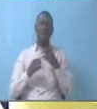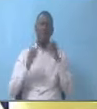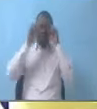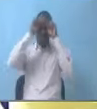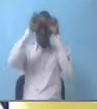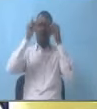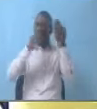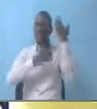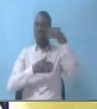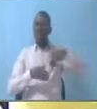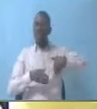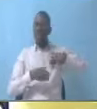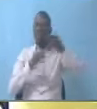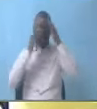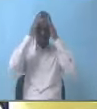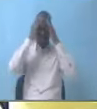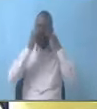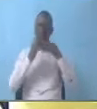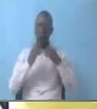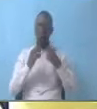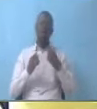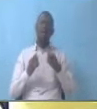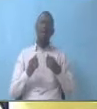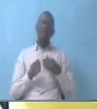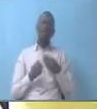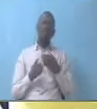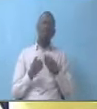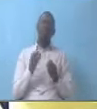of the country, especially in